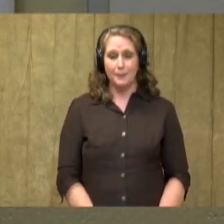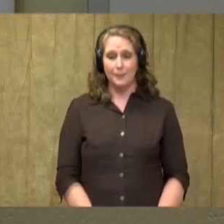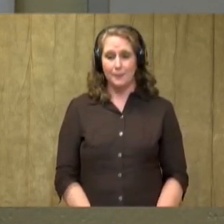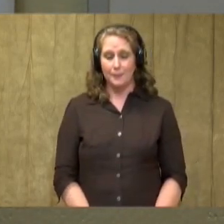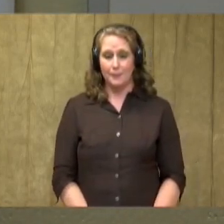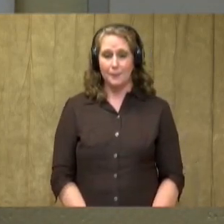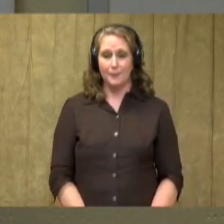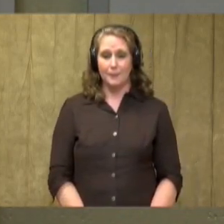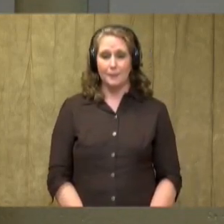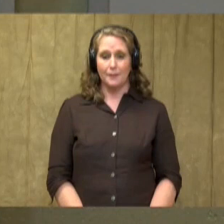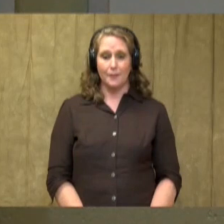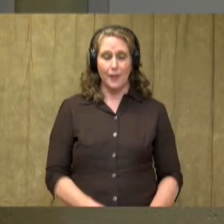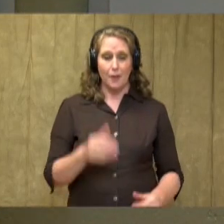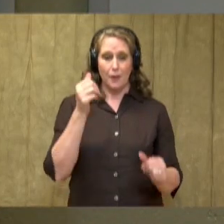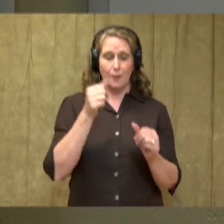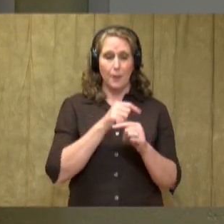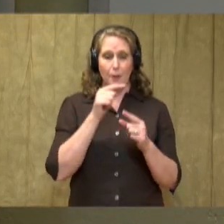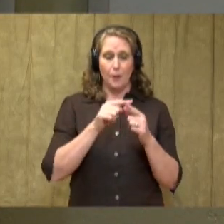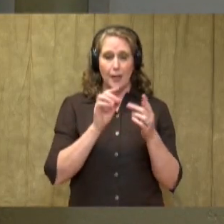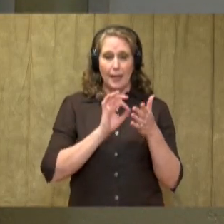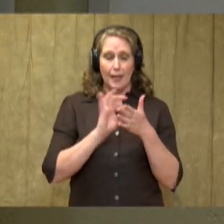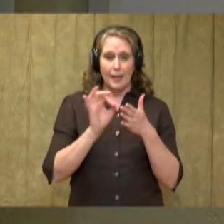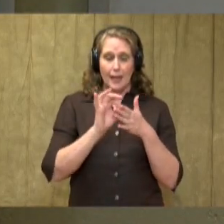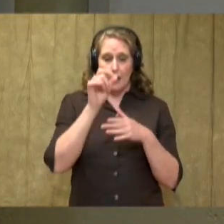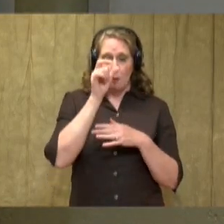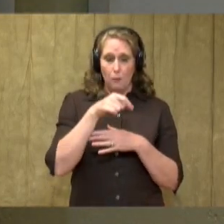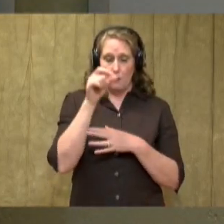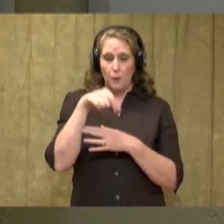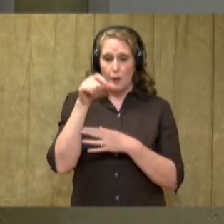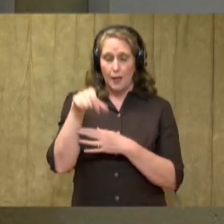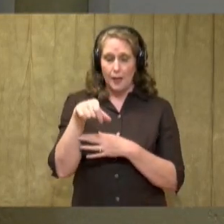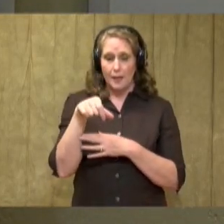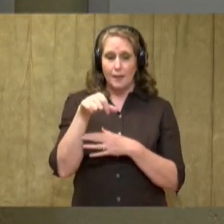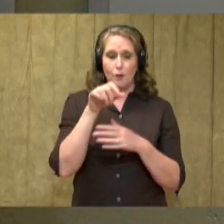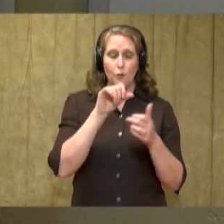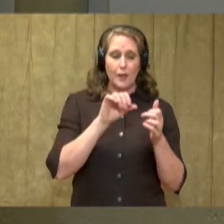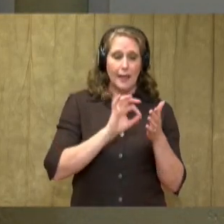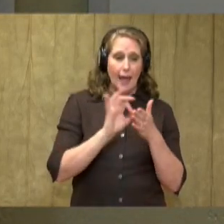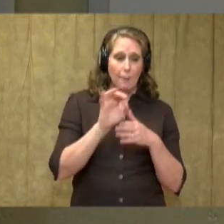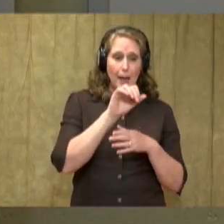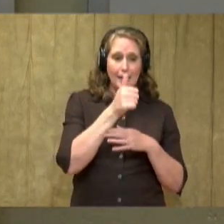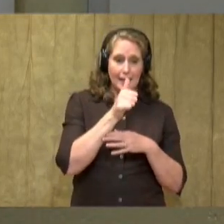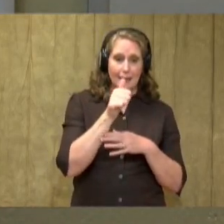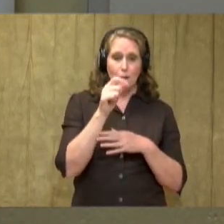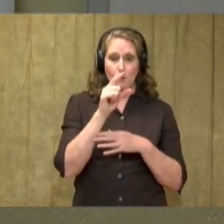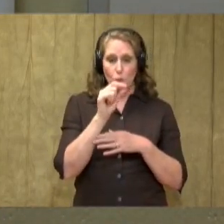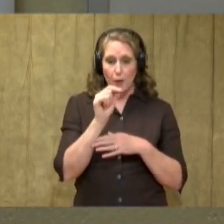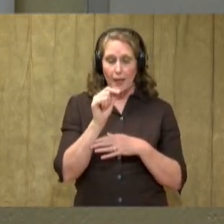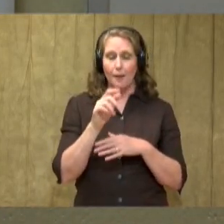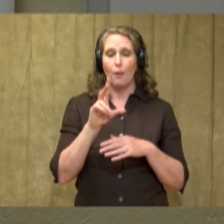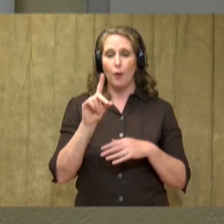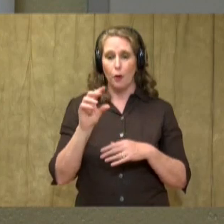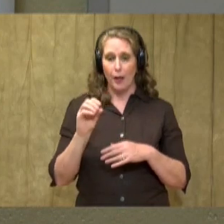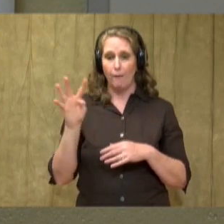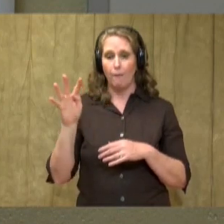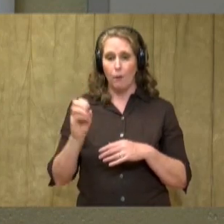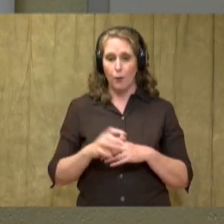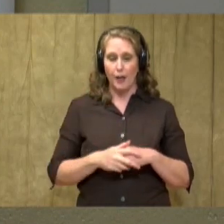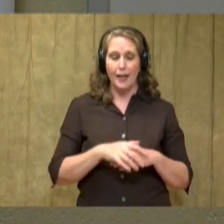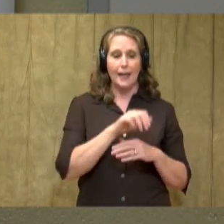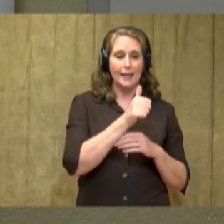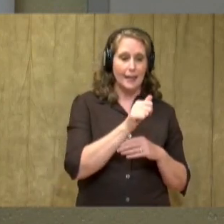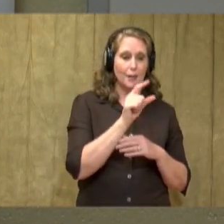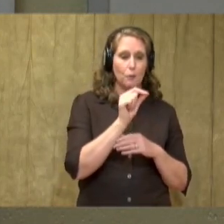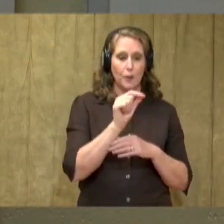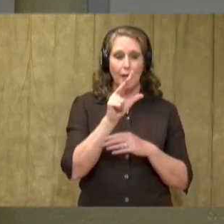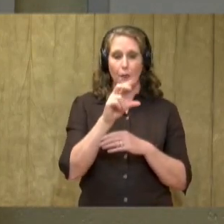51. Remember, when you count your rods, you count by tens to double check us. 10, 20,